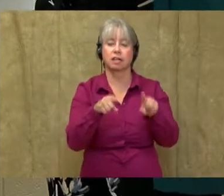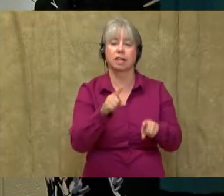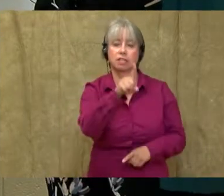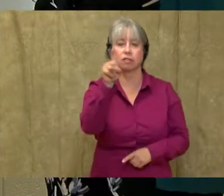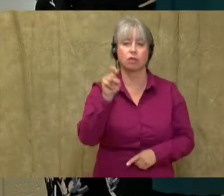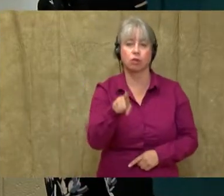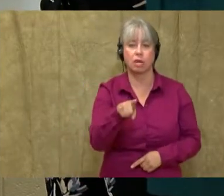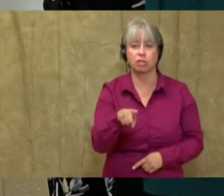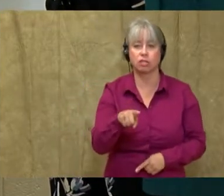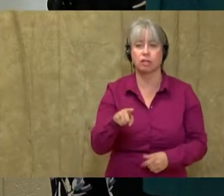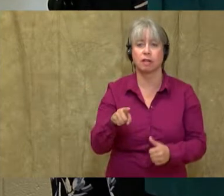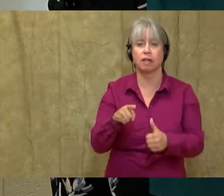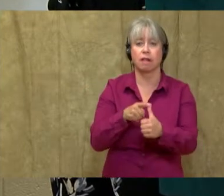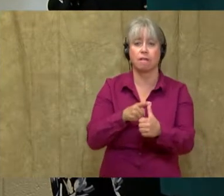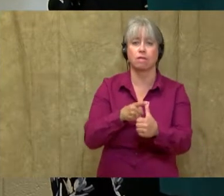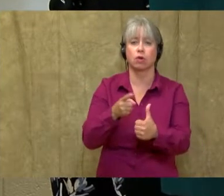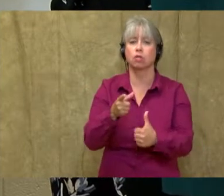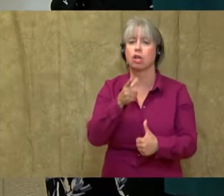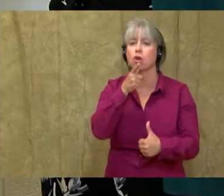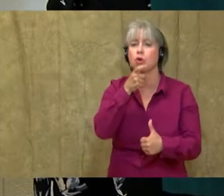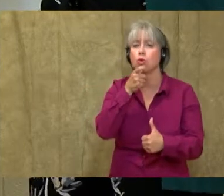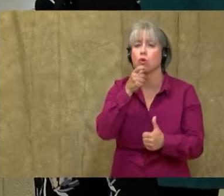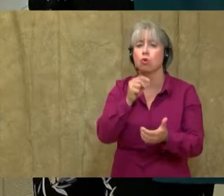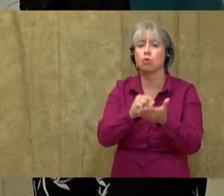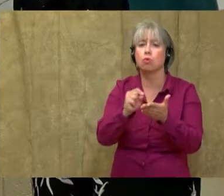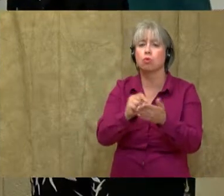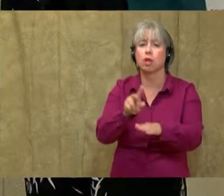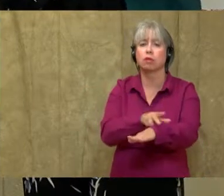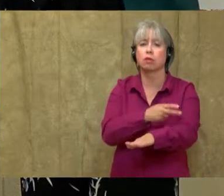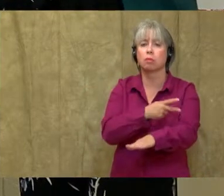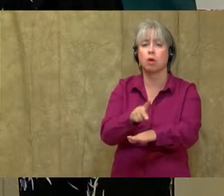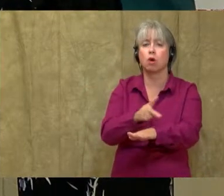First of all, can you remember who wrote this poem?